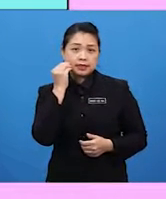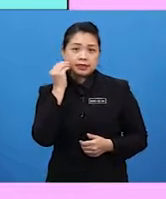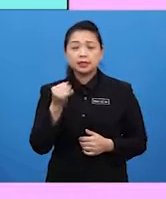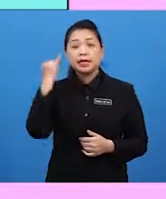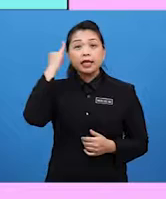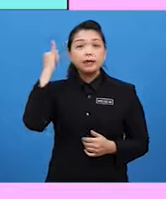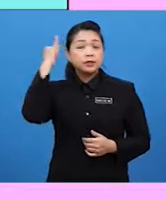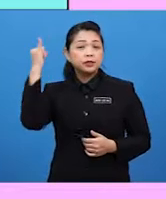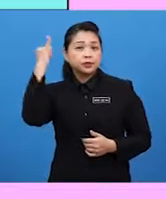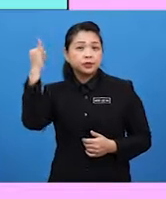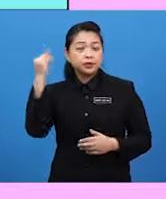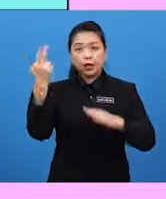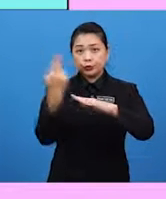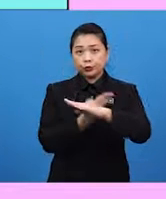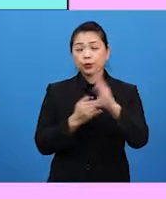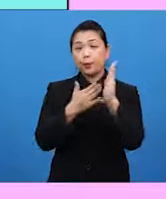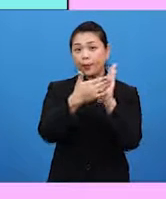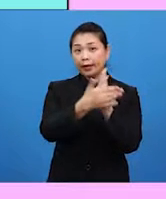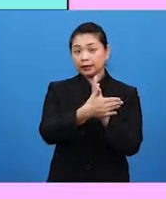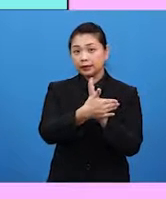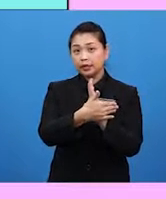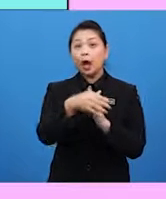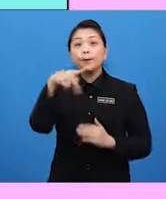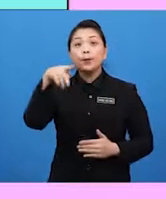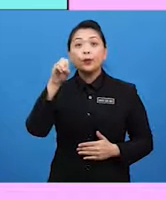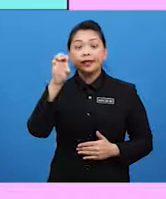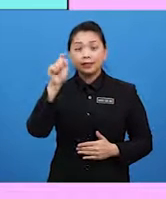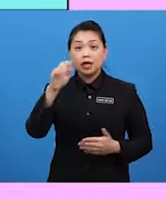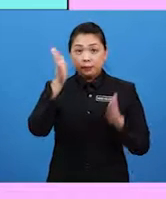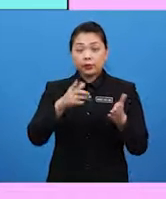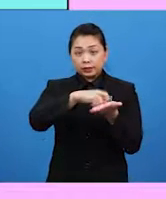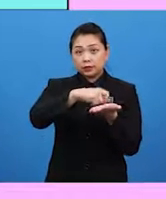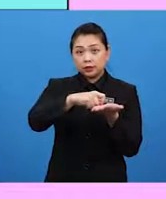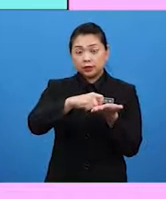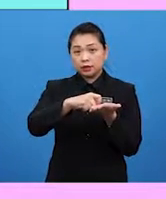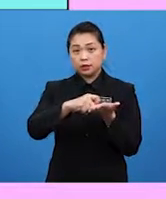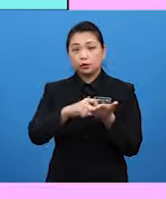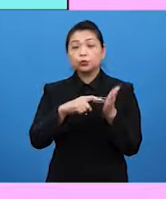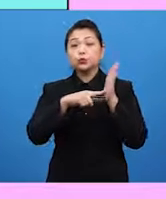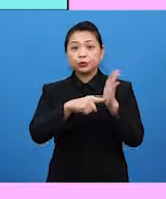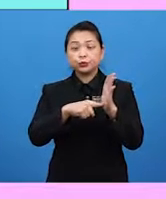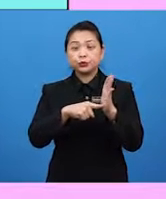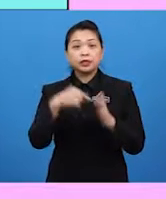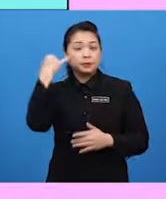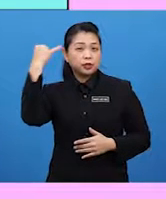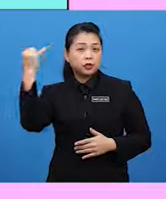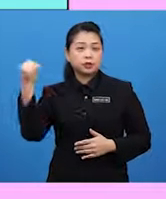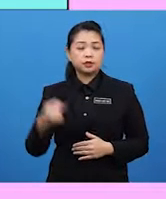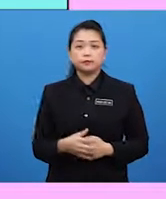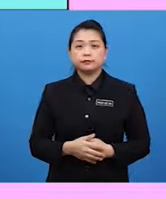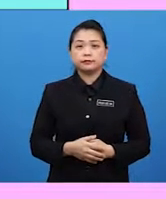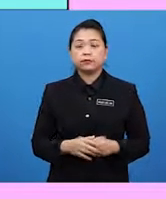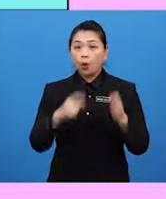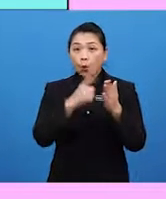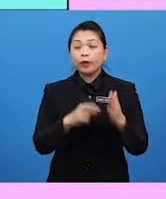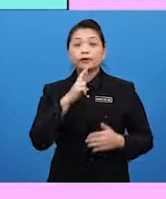imagery used by the poet to portray the image of a loving son hugging a very surprised mother. What